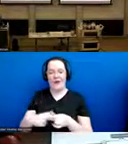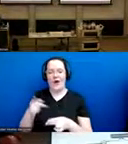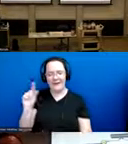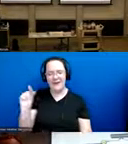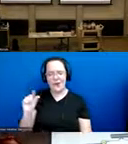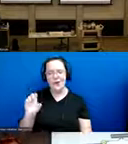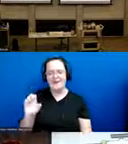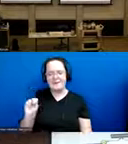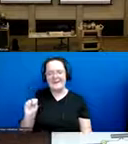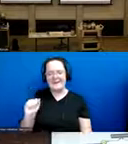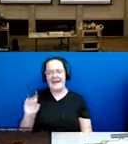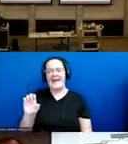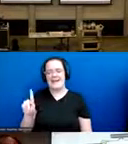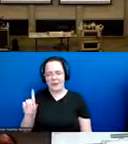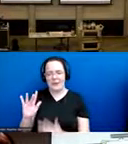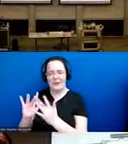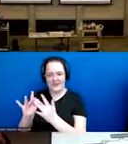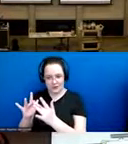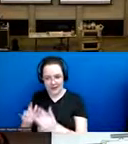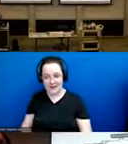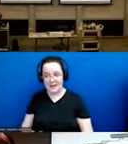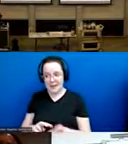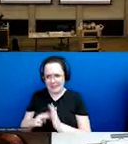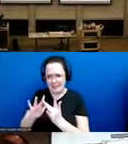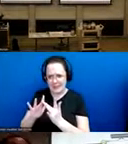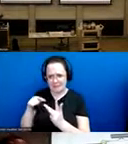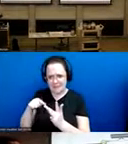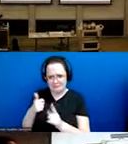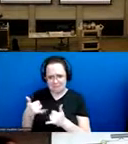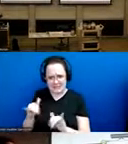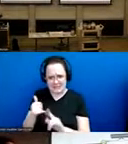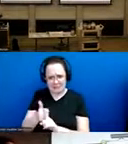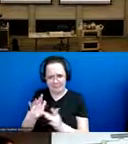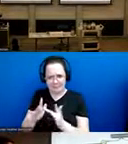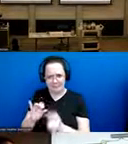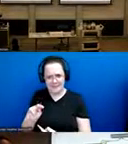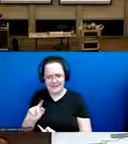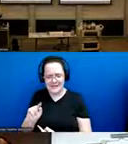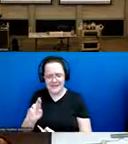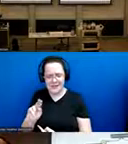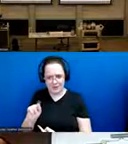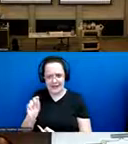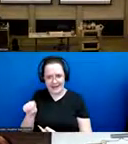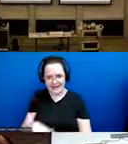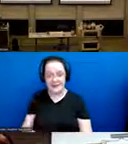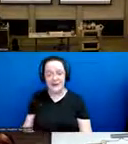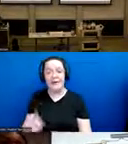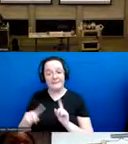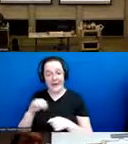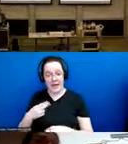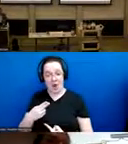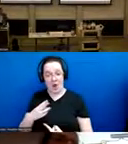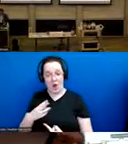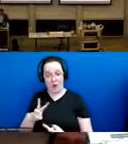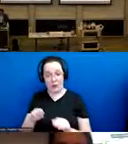quantum-enabled internet, which means that the internet is still the internet, but now it has, in the hardware layer, a bunch of quantum